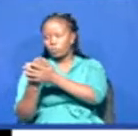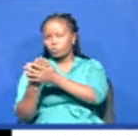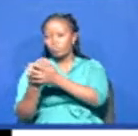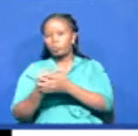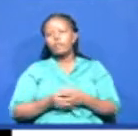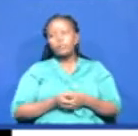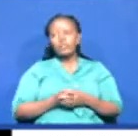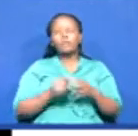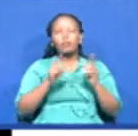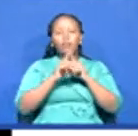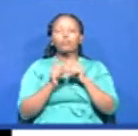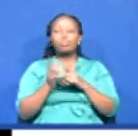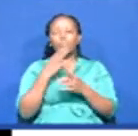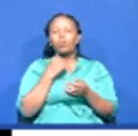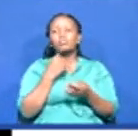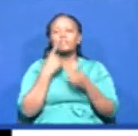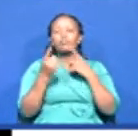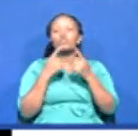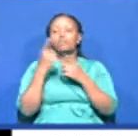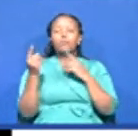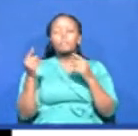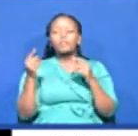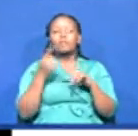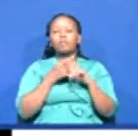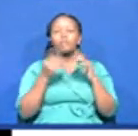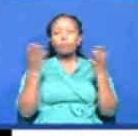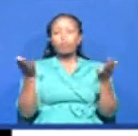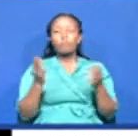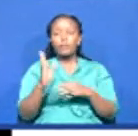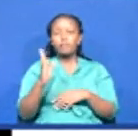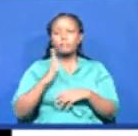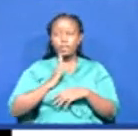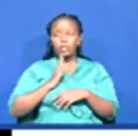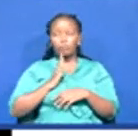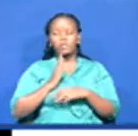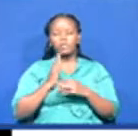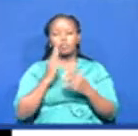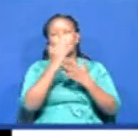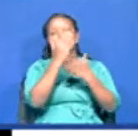I want to speak at this forum from a security perspective.